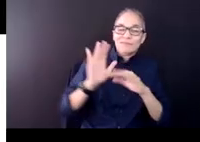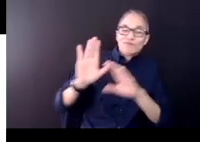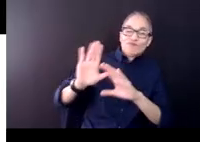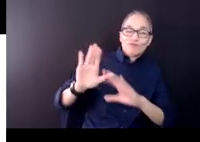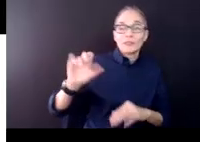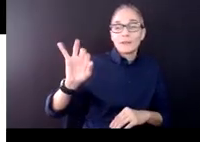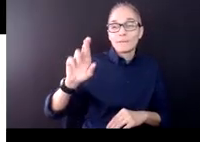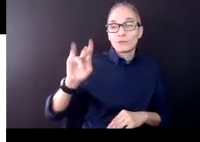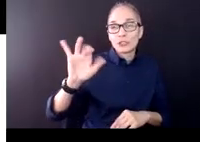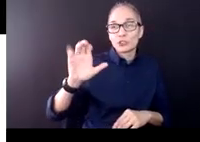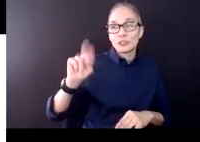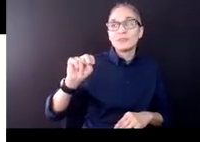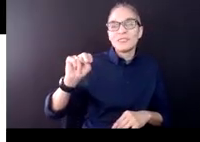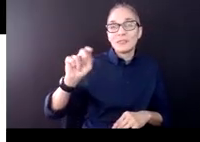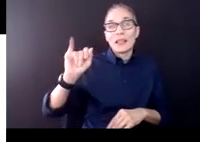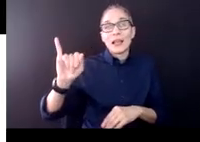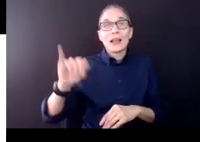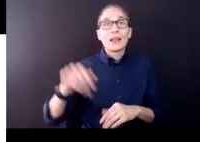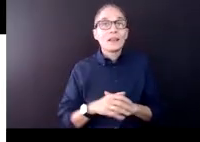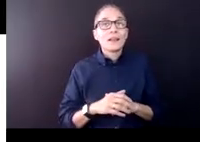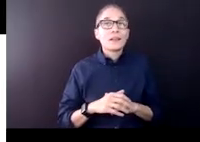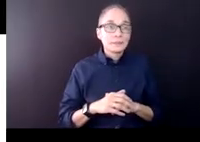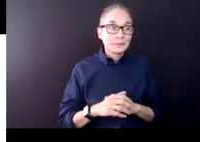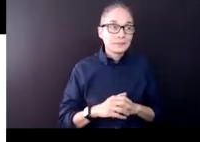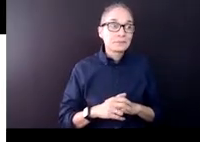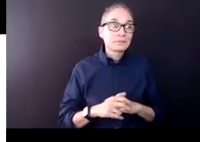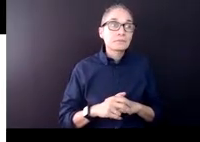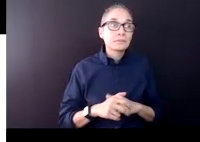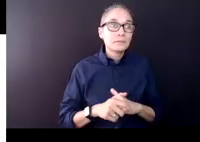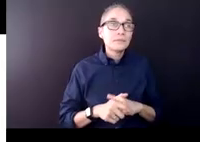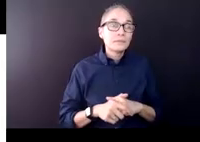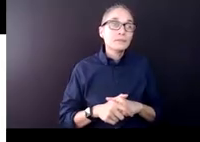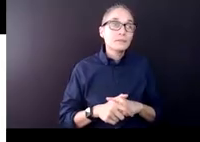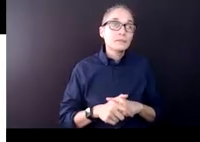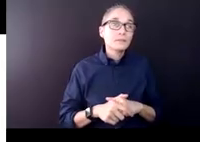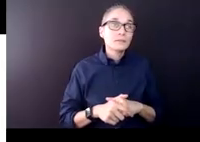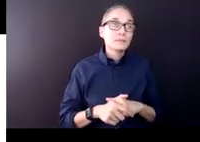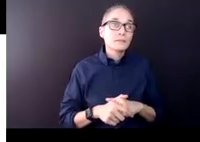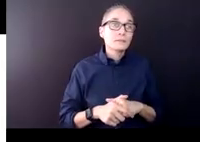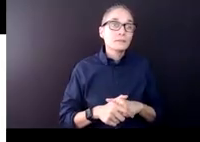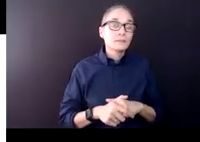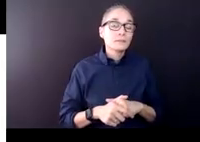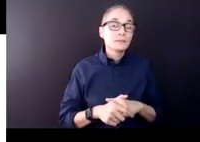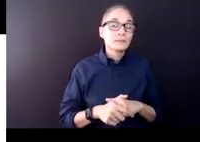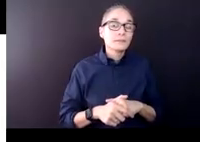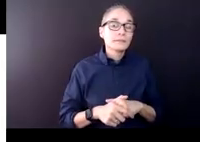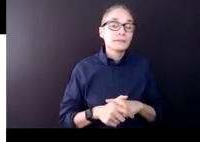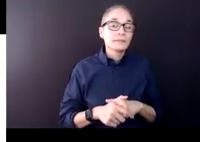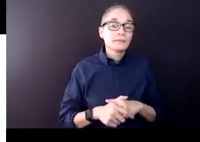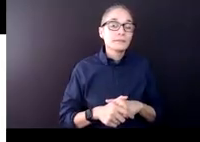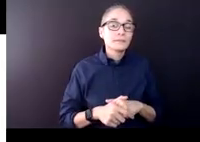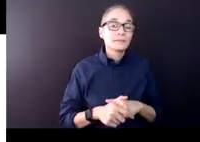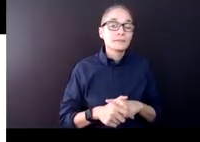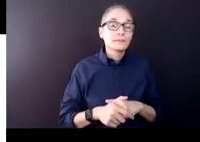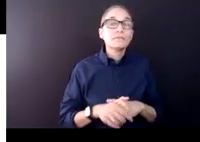think that's true. And so what that means is that you want students to